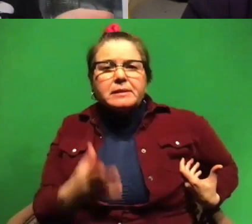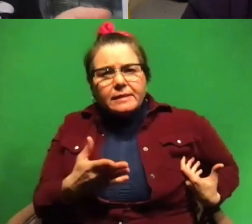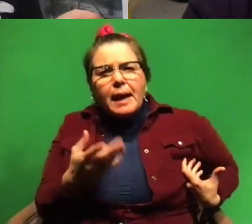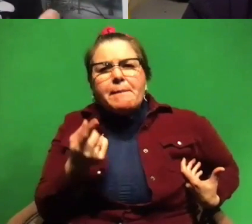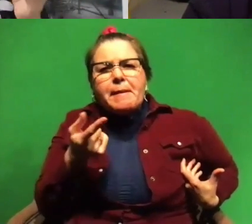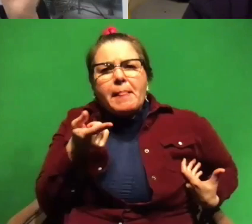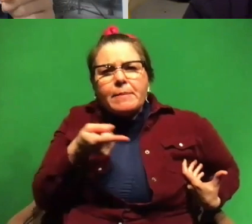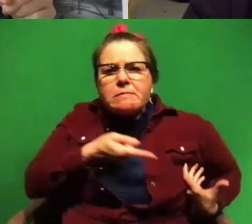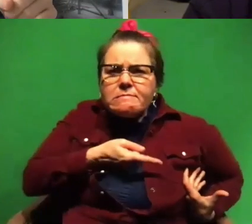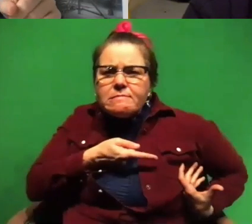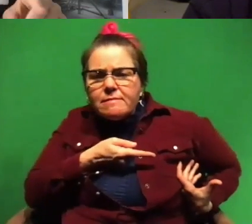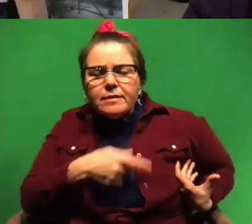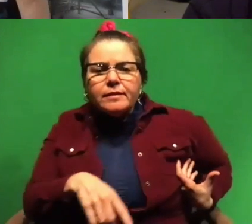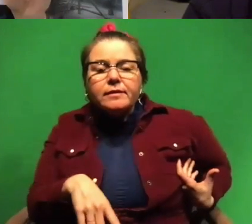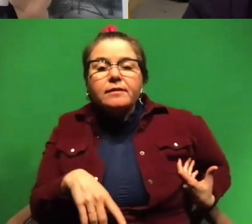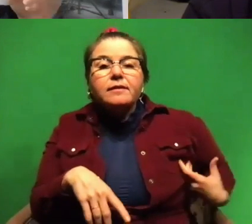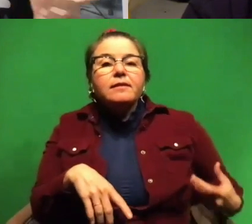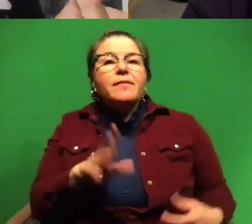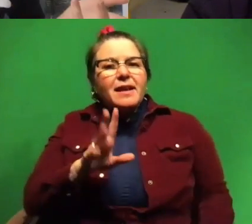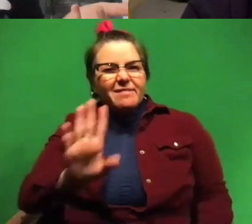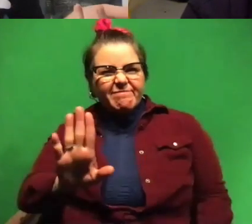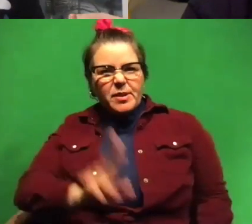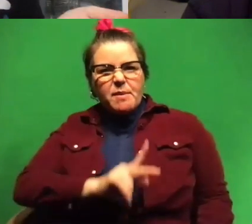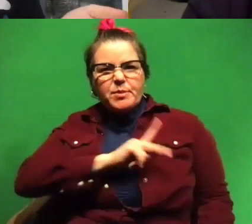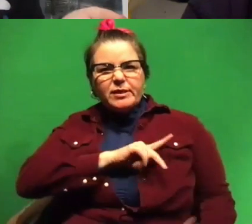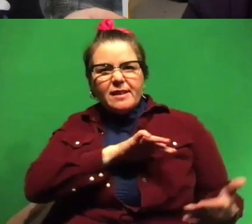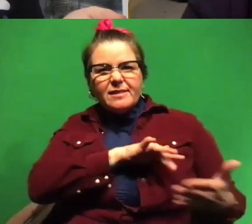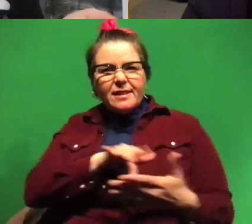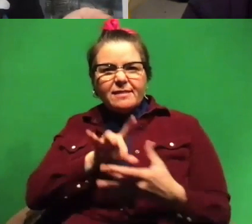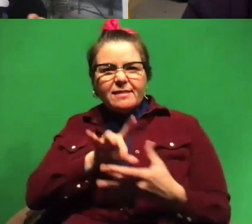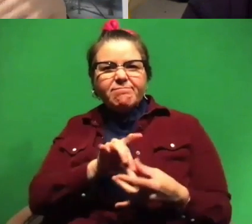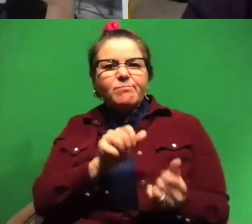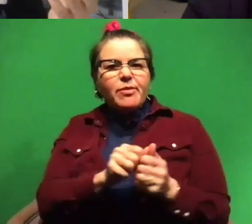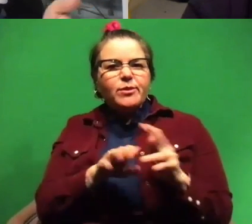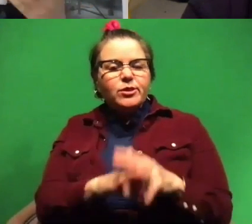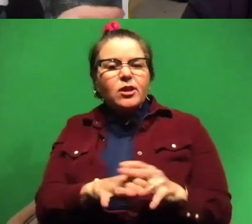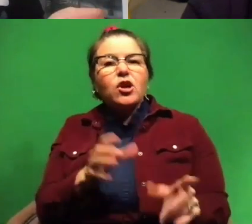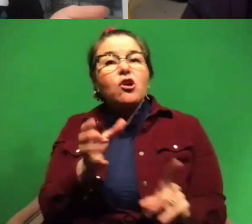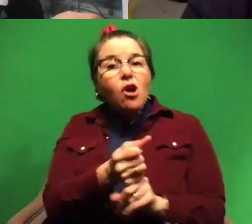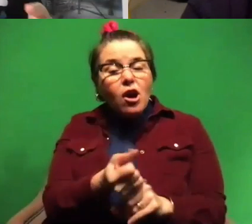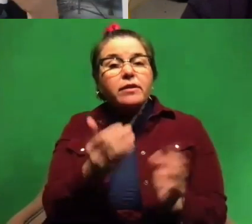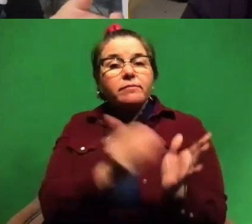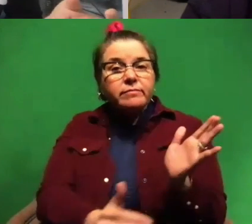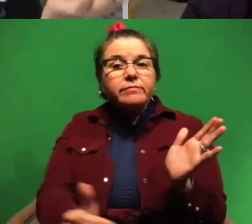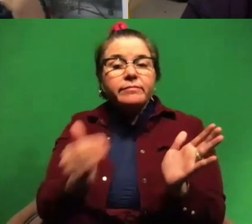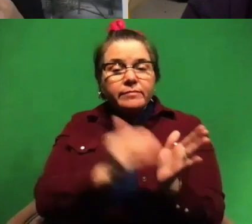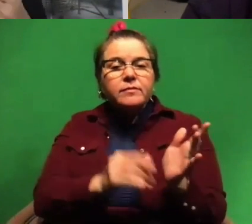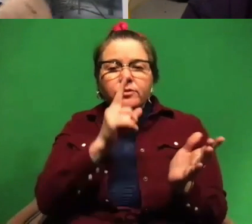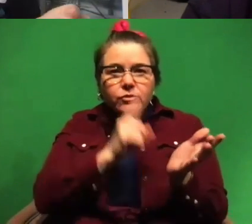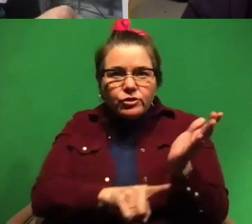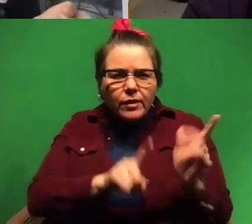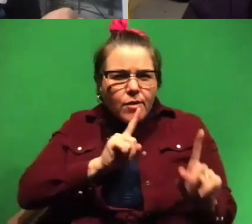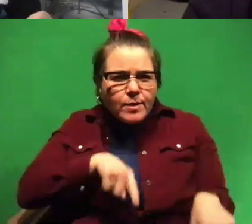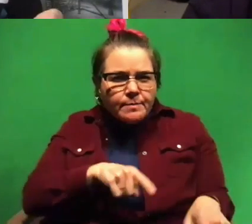a lot. And that's actually a personality study we did with the sharks too, is we caught them over and over again and checked how they react